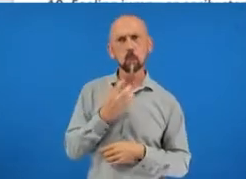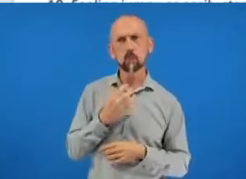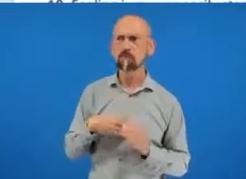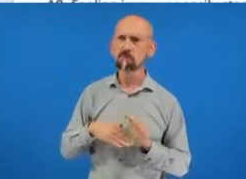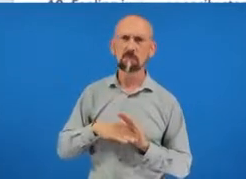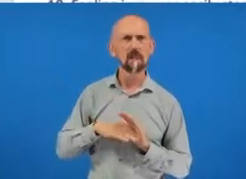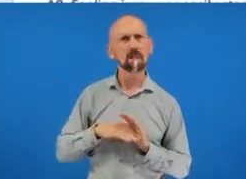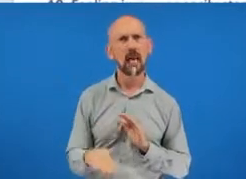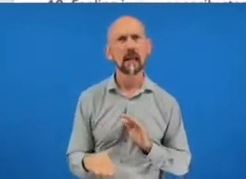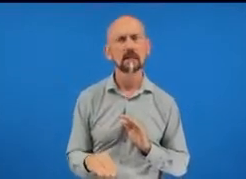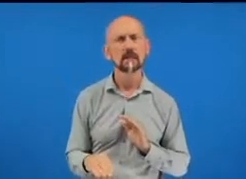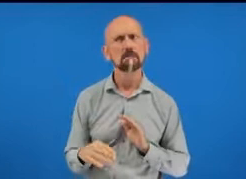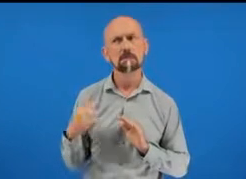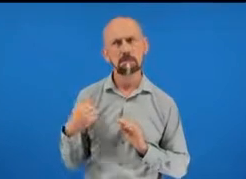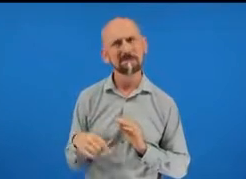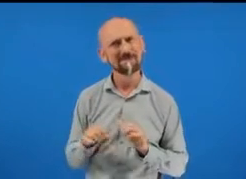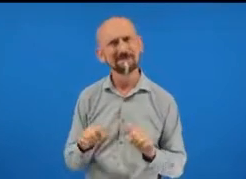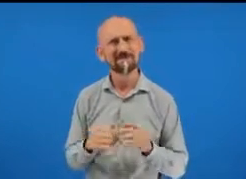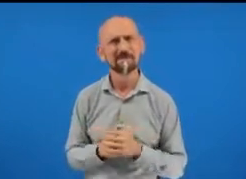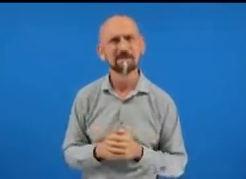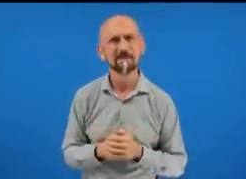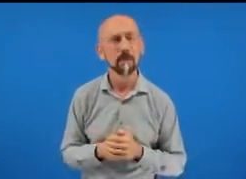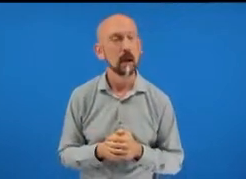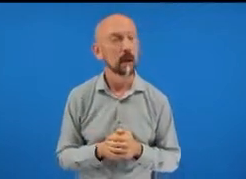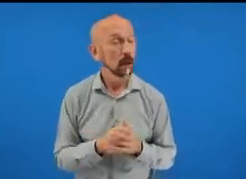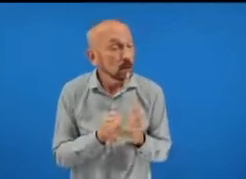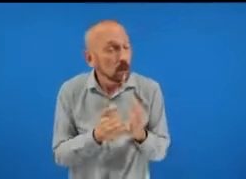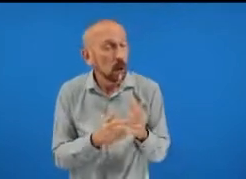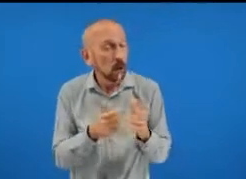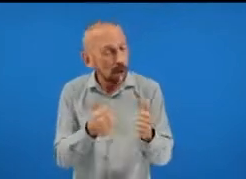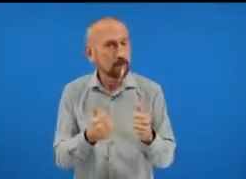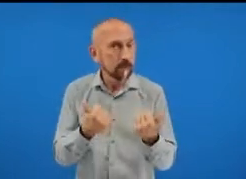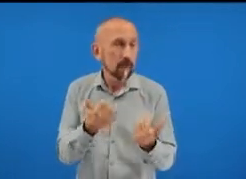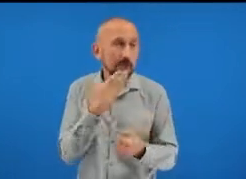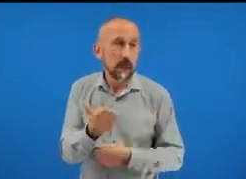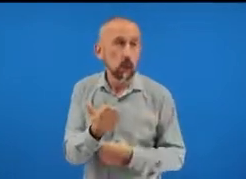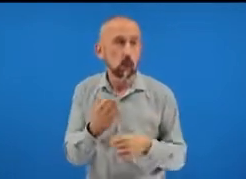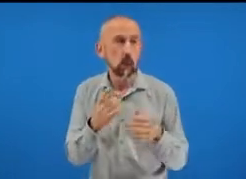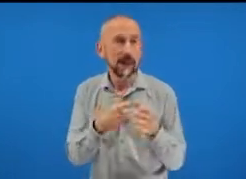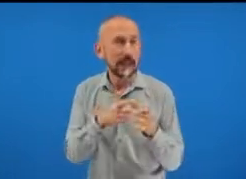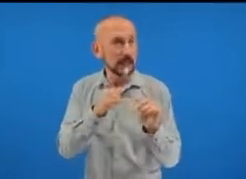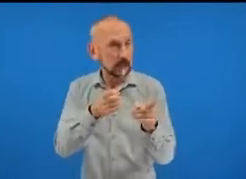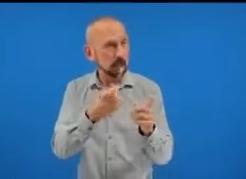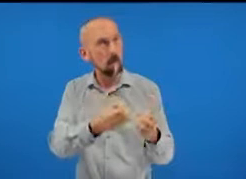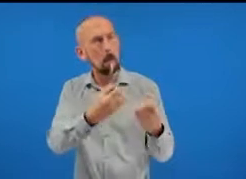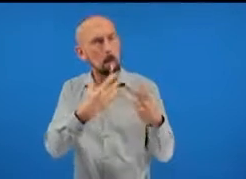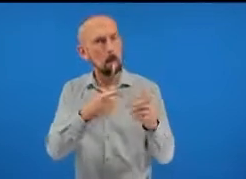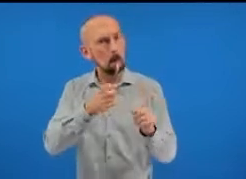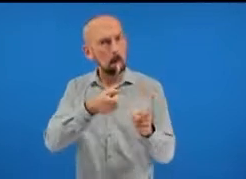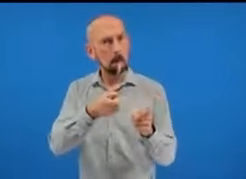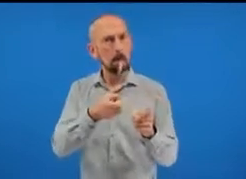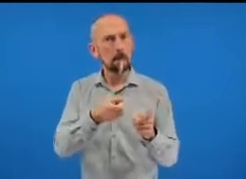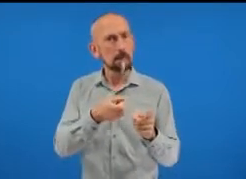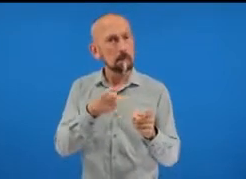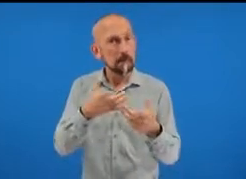week. Yeah. So, yeah, thank you, Emma, for kind of mentioning that as well. And have you had any